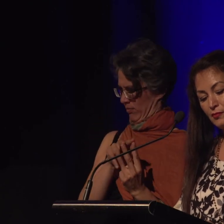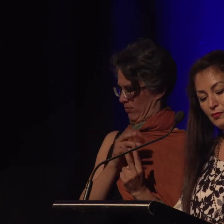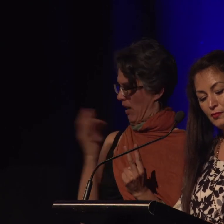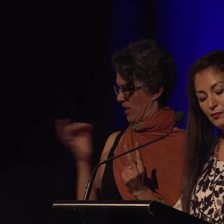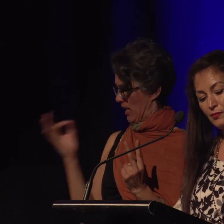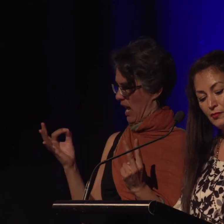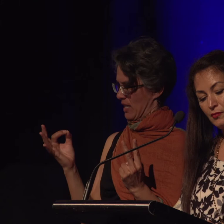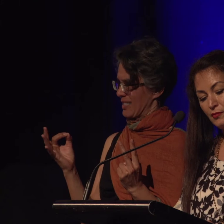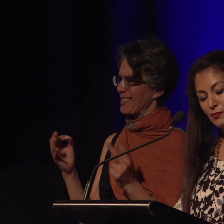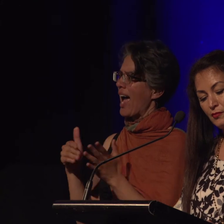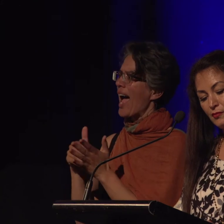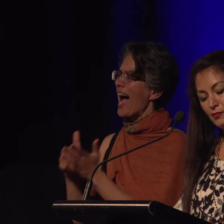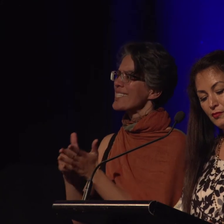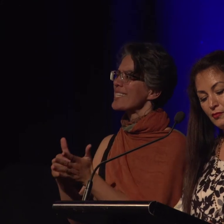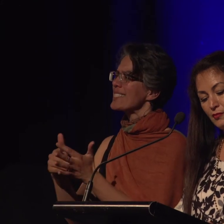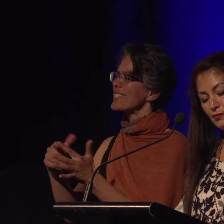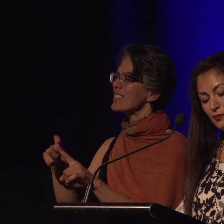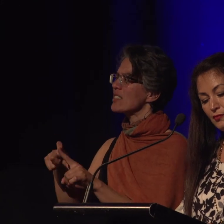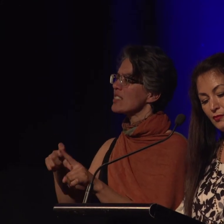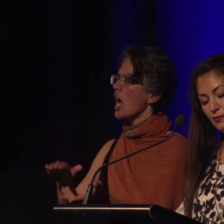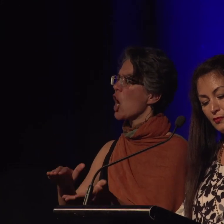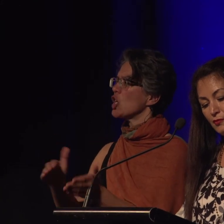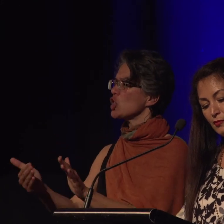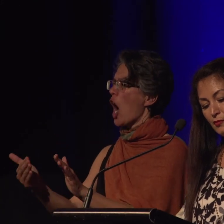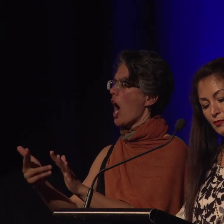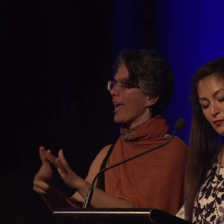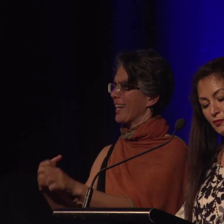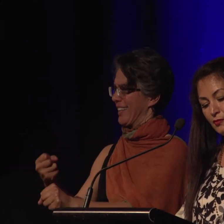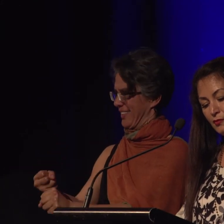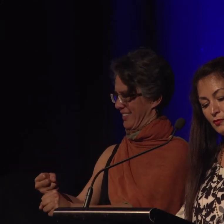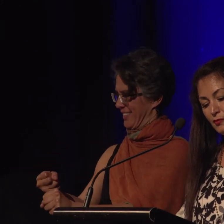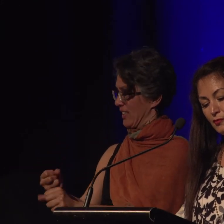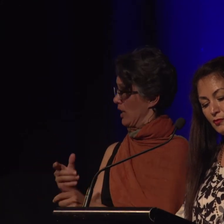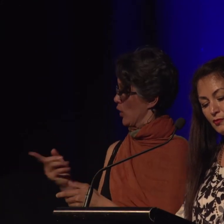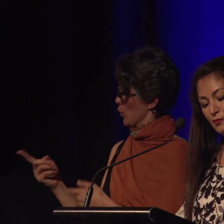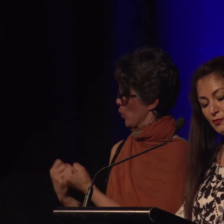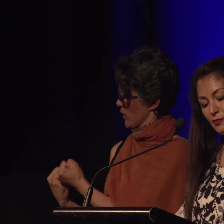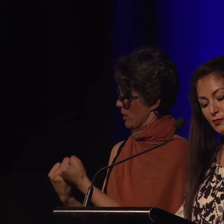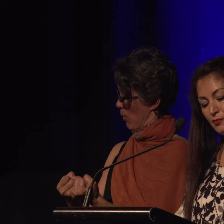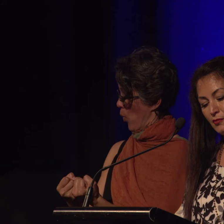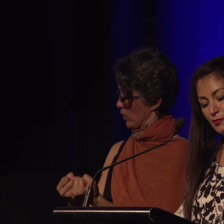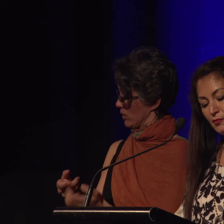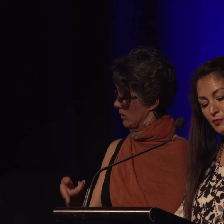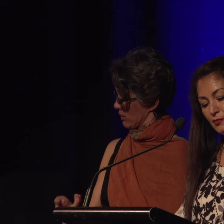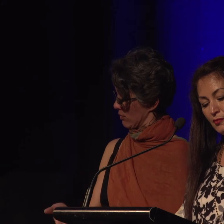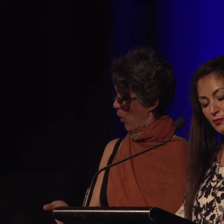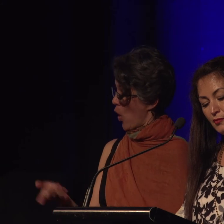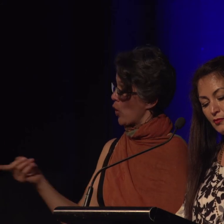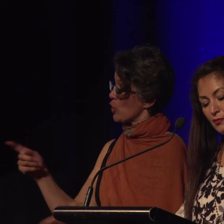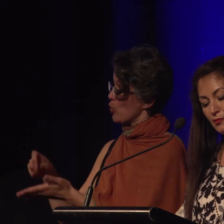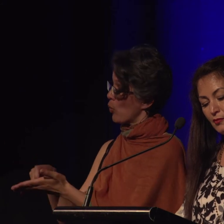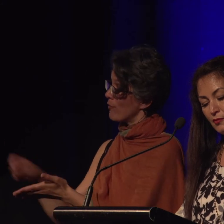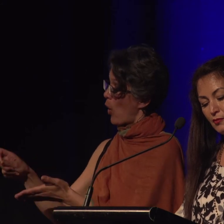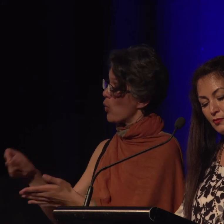The question is simply, would you support assisted dying? And in particular, would you vote for it if